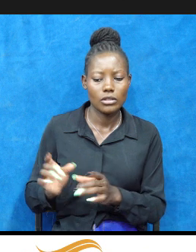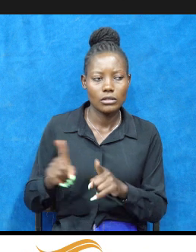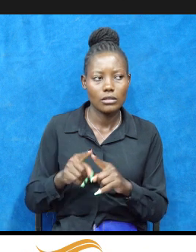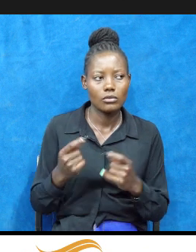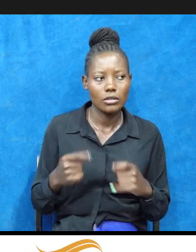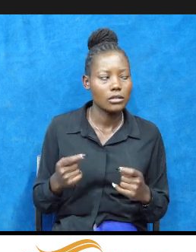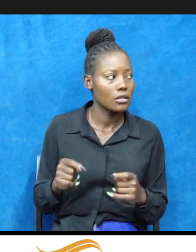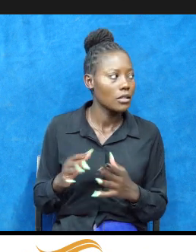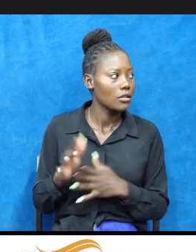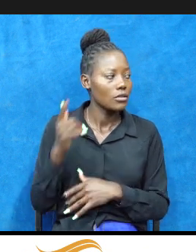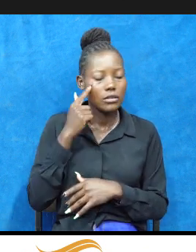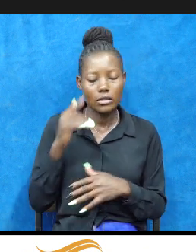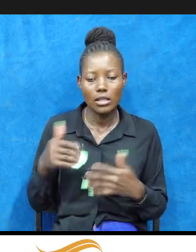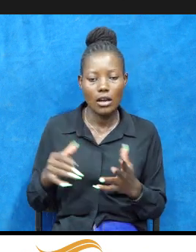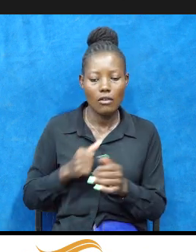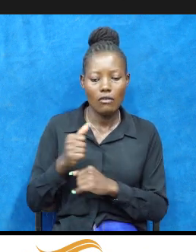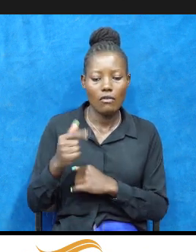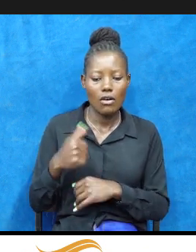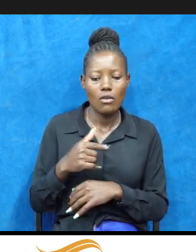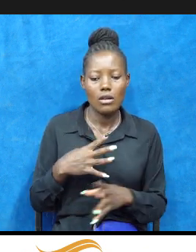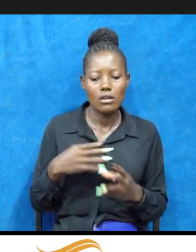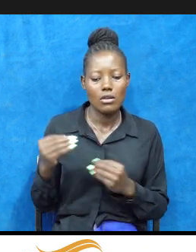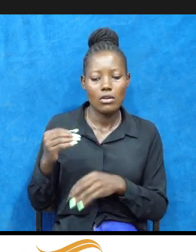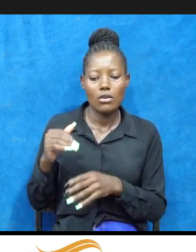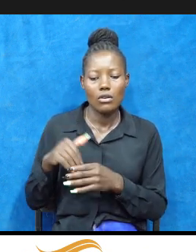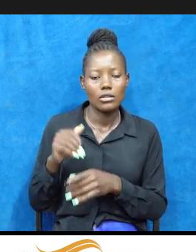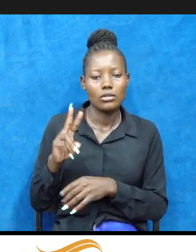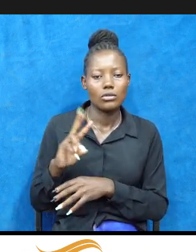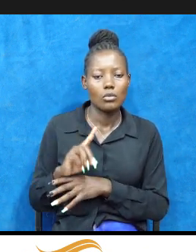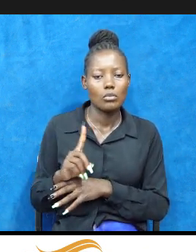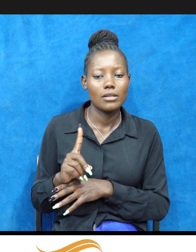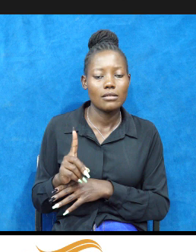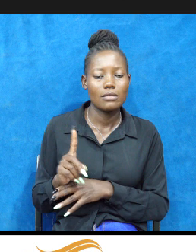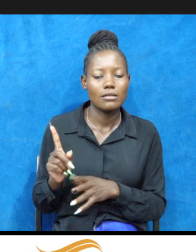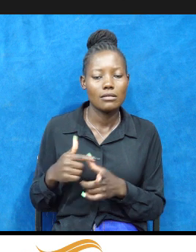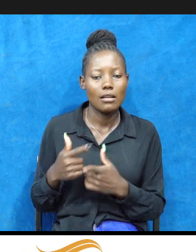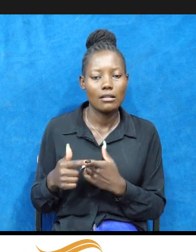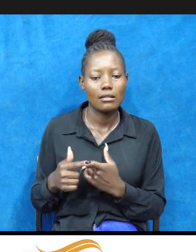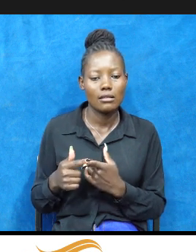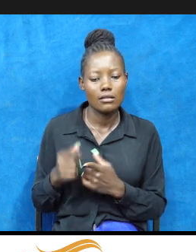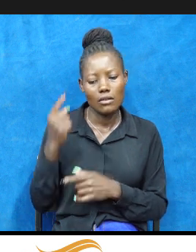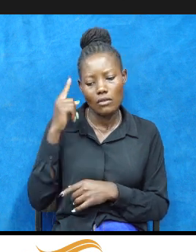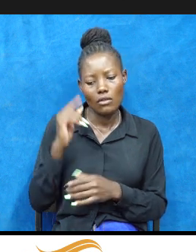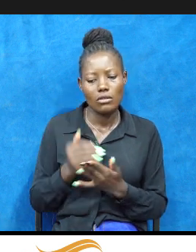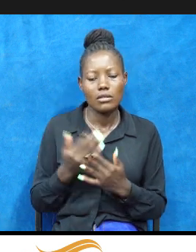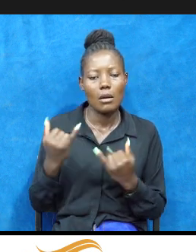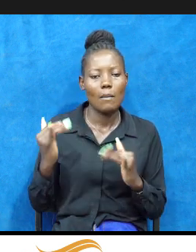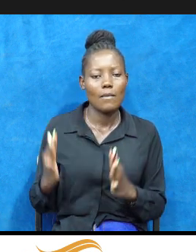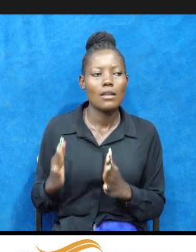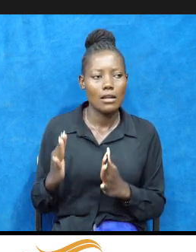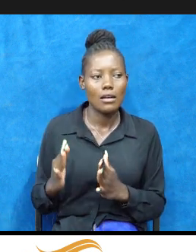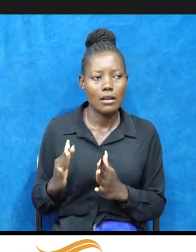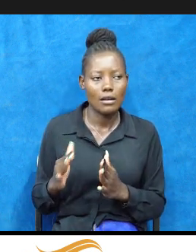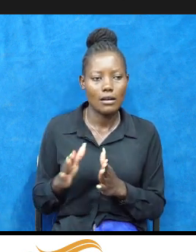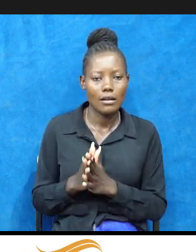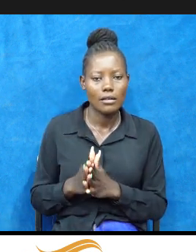far they can go in 2 minutes. Okay, that is one set. Now, for some athletes, that's plenty.